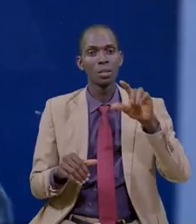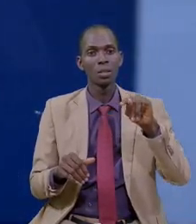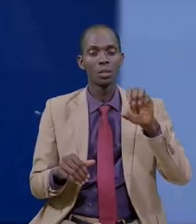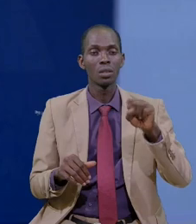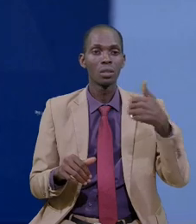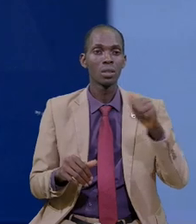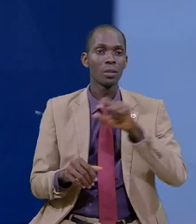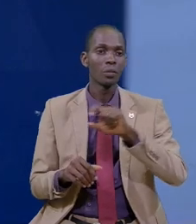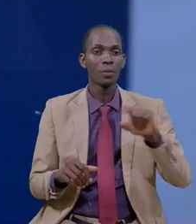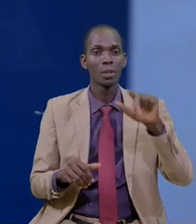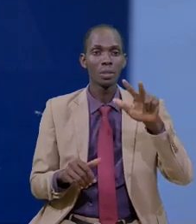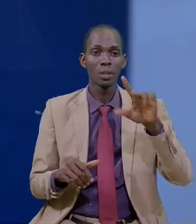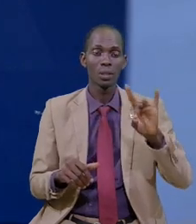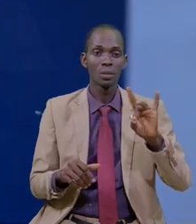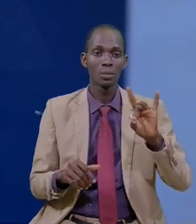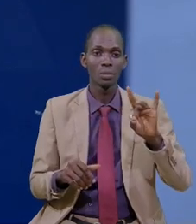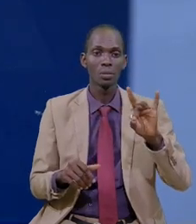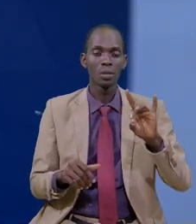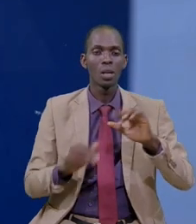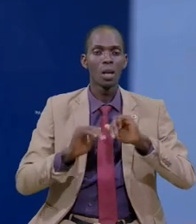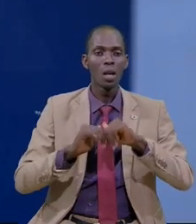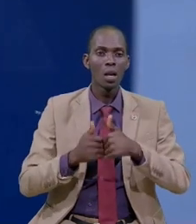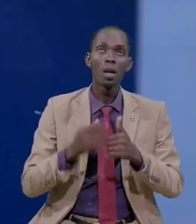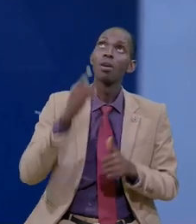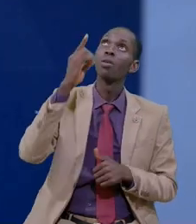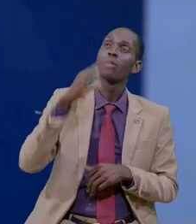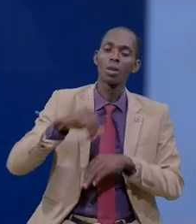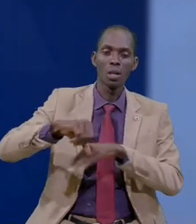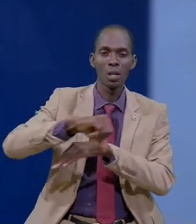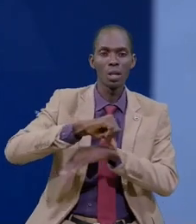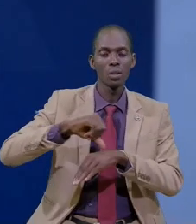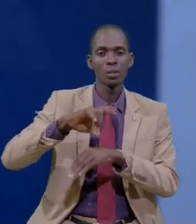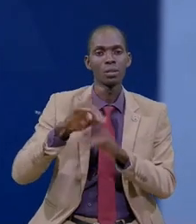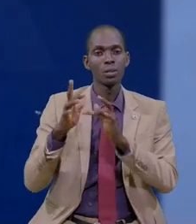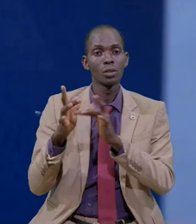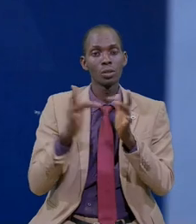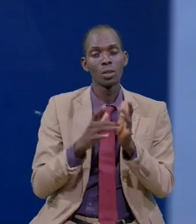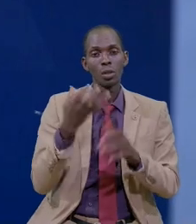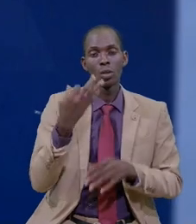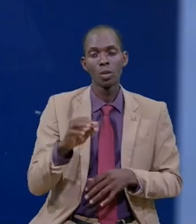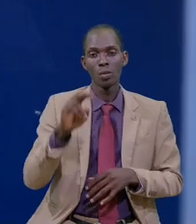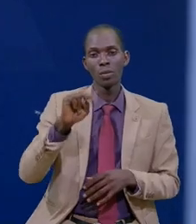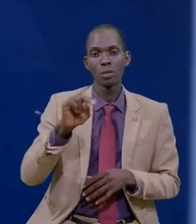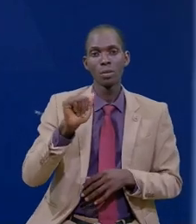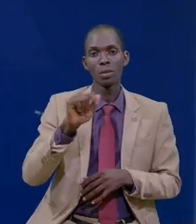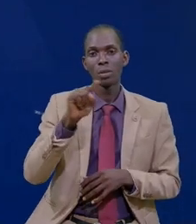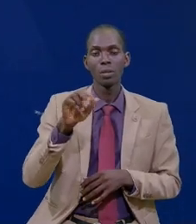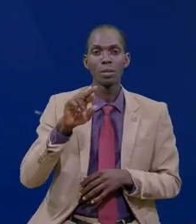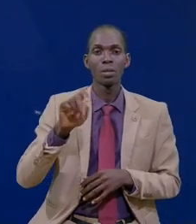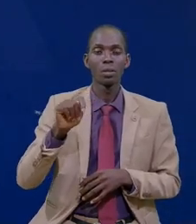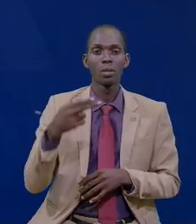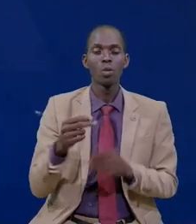Acte 10, verset 38. How God anointed Jesus of Nazareth with the Holy